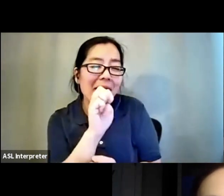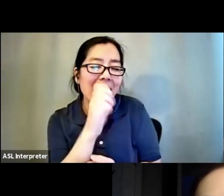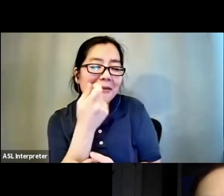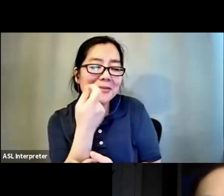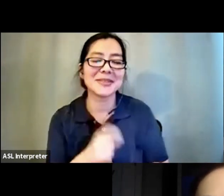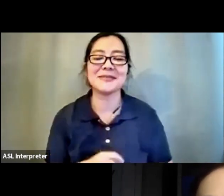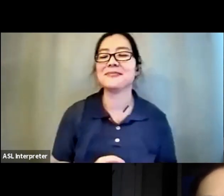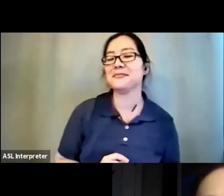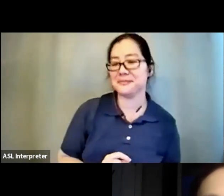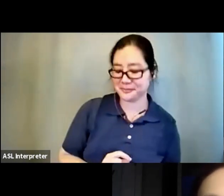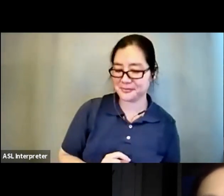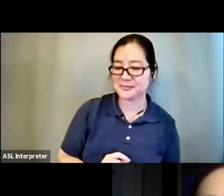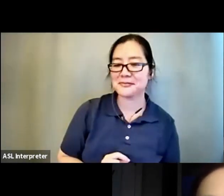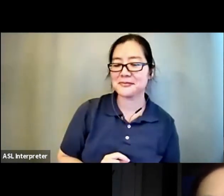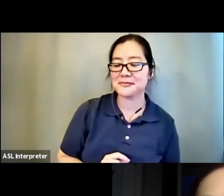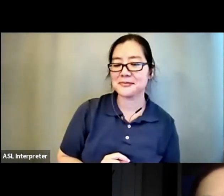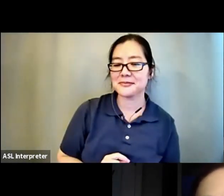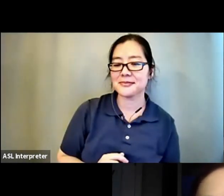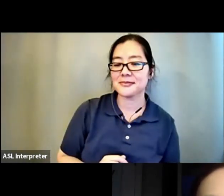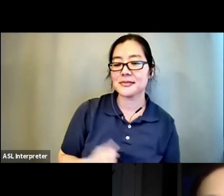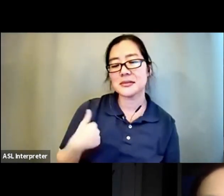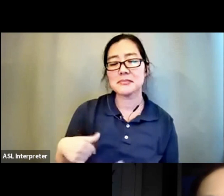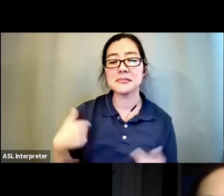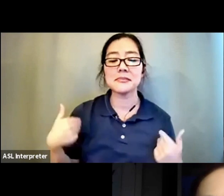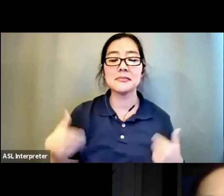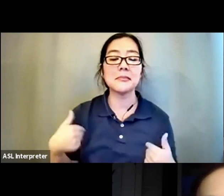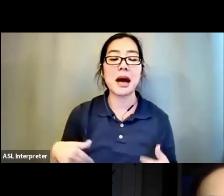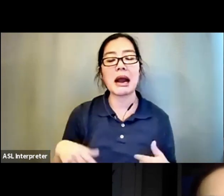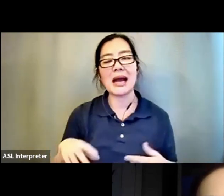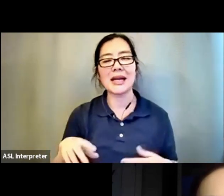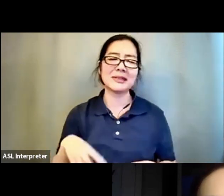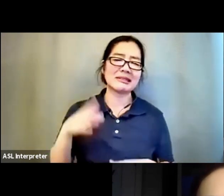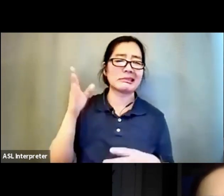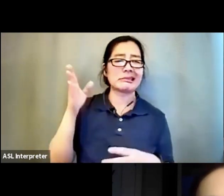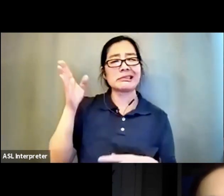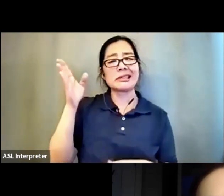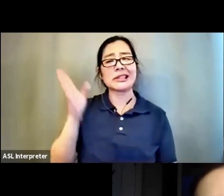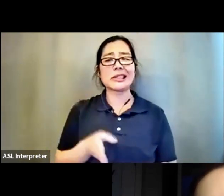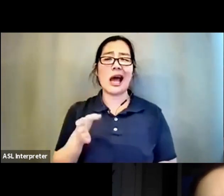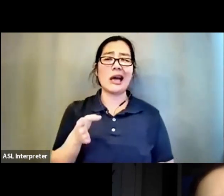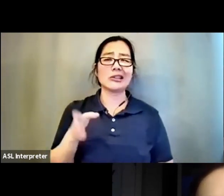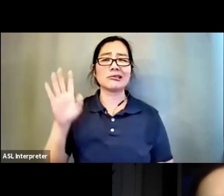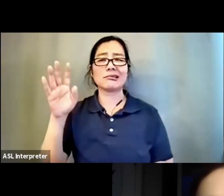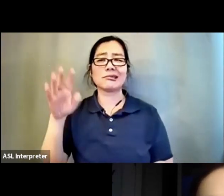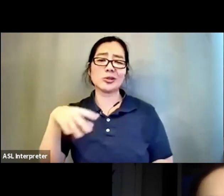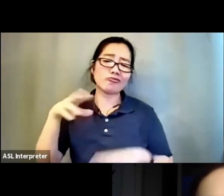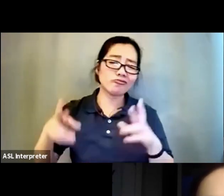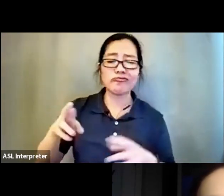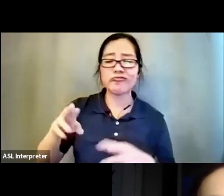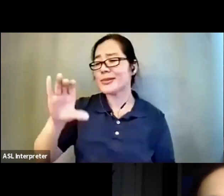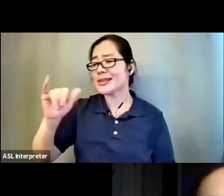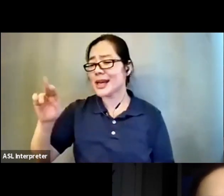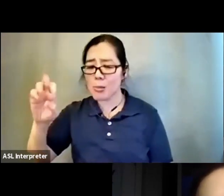a night owl slash cyborg slash person who gets into